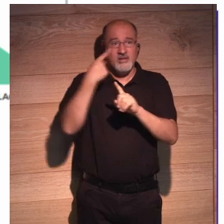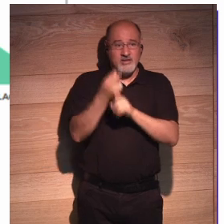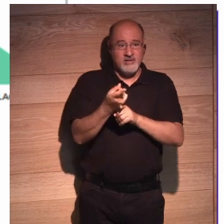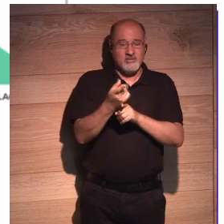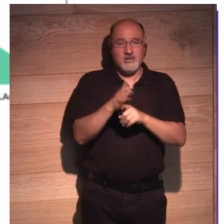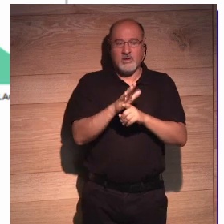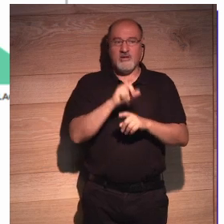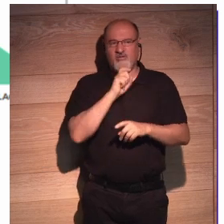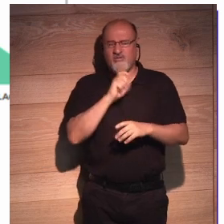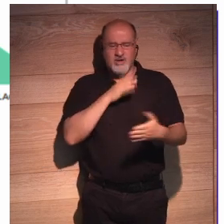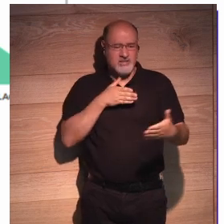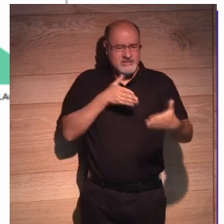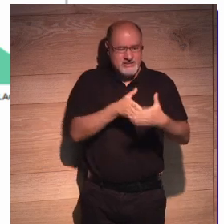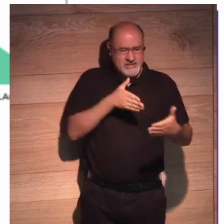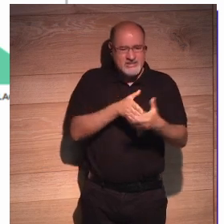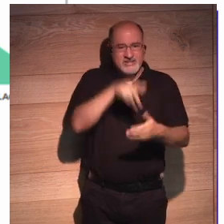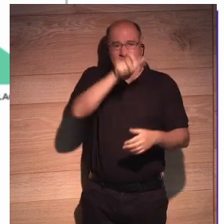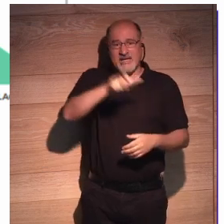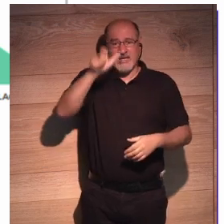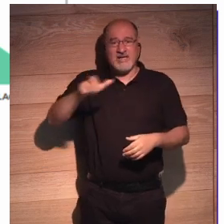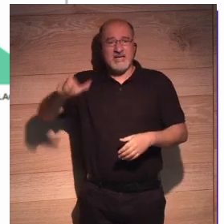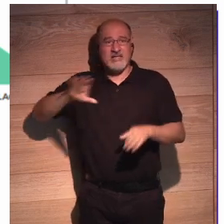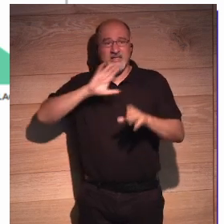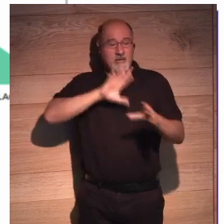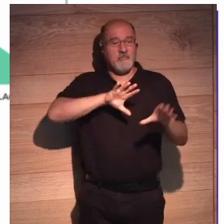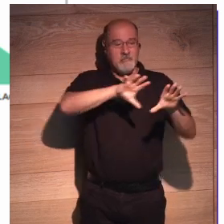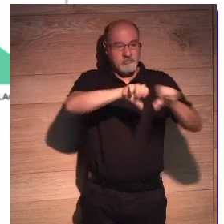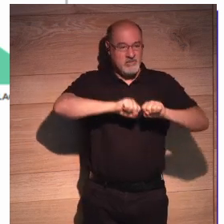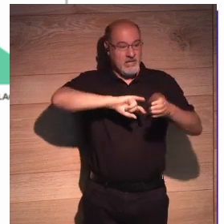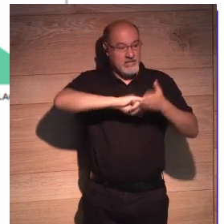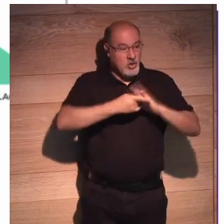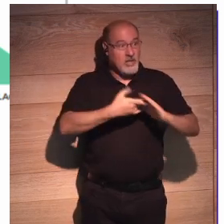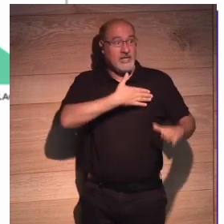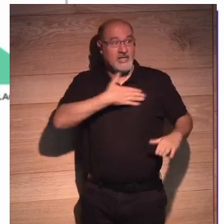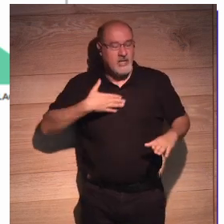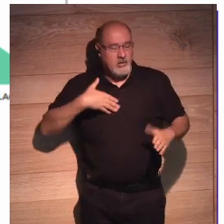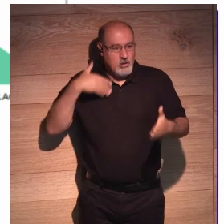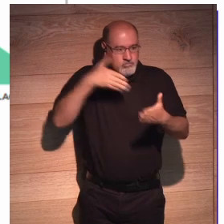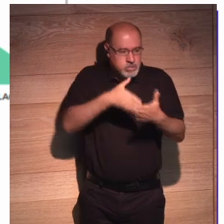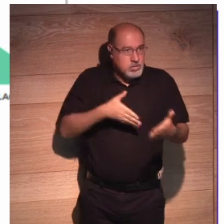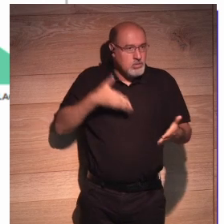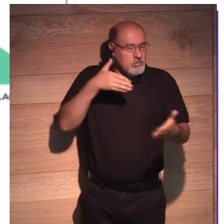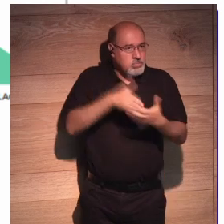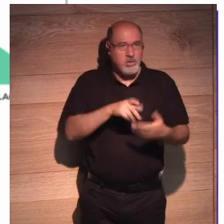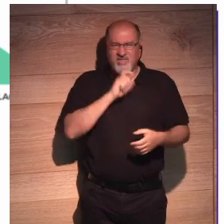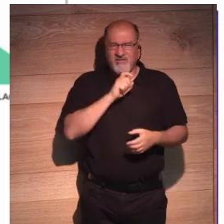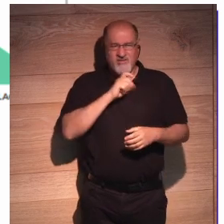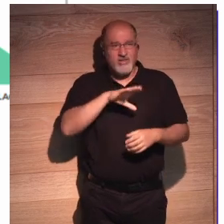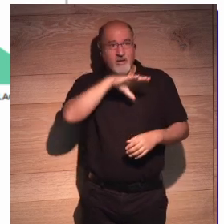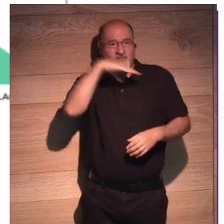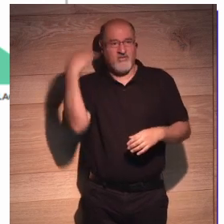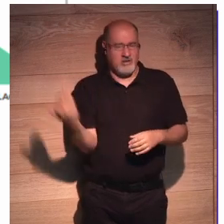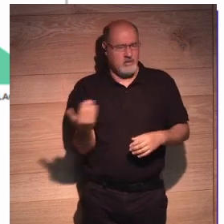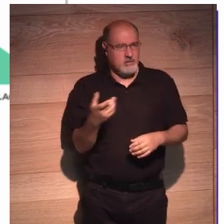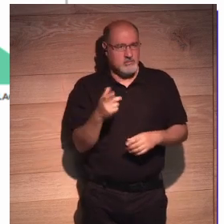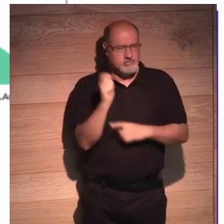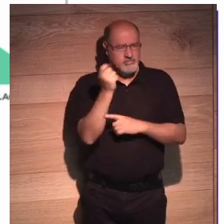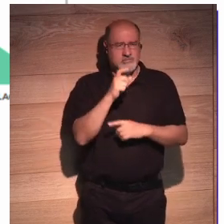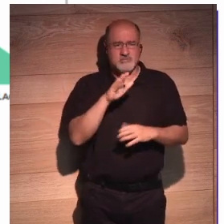adopters to the early majority. And I know this was early 90s when he put this chasm in, but we still see